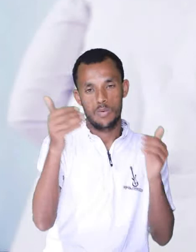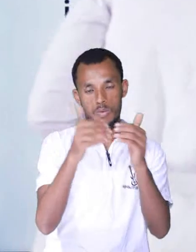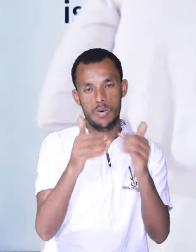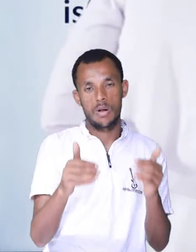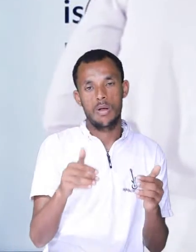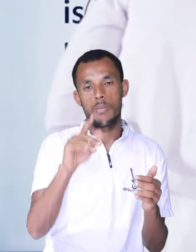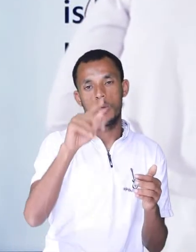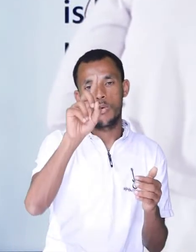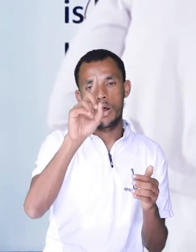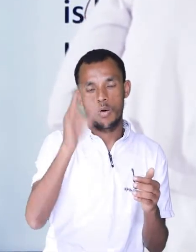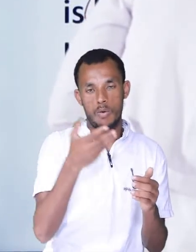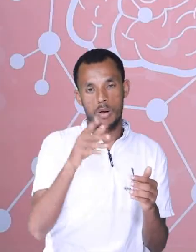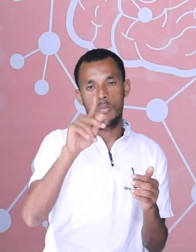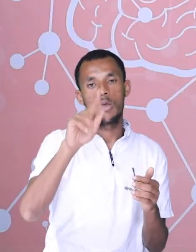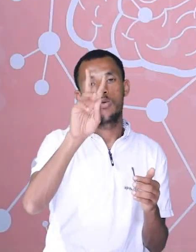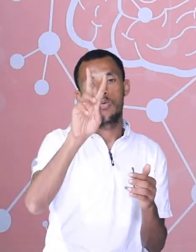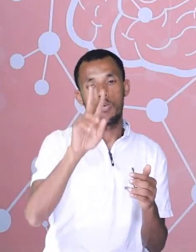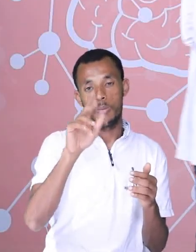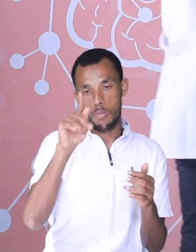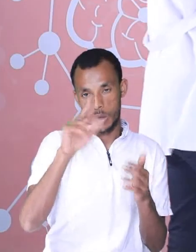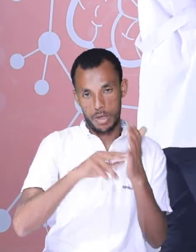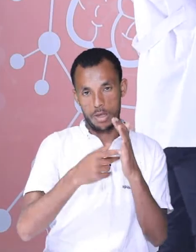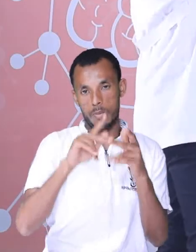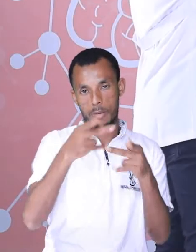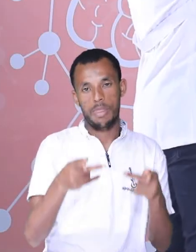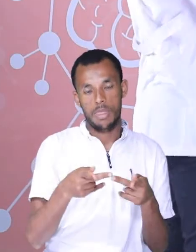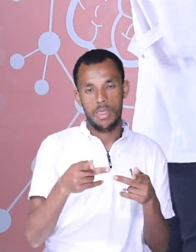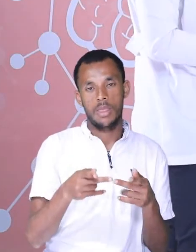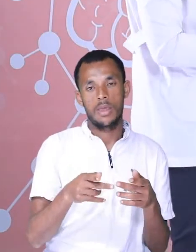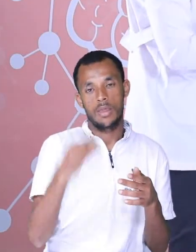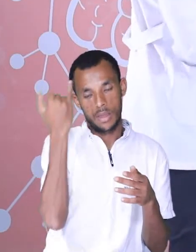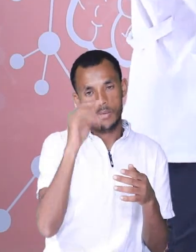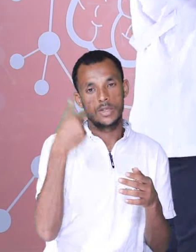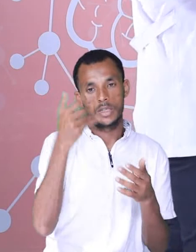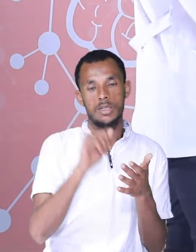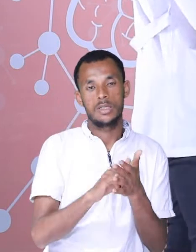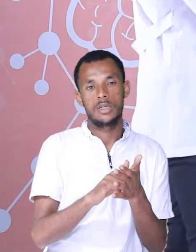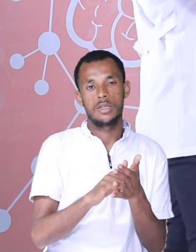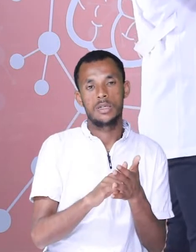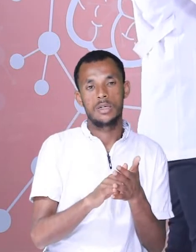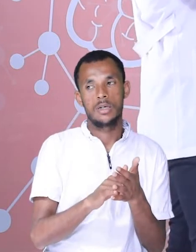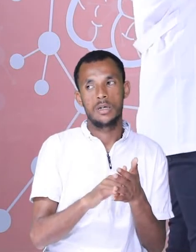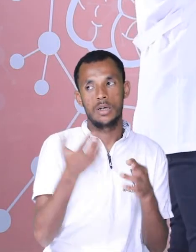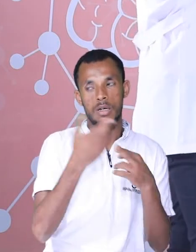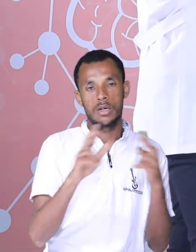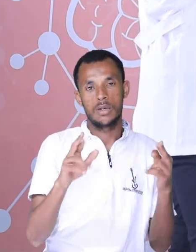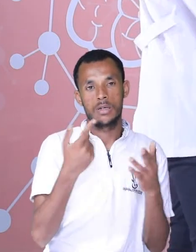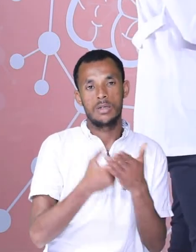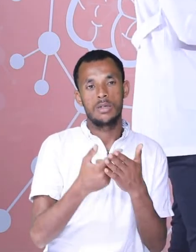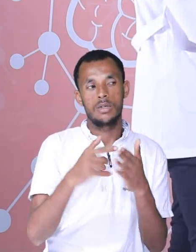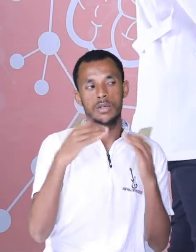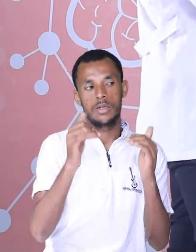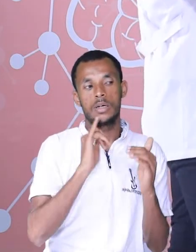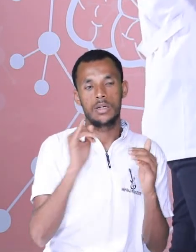to P1 over P2. Therefore, the theorem states that the ratio of their sides